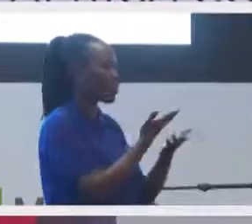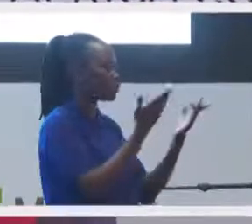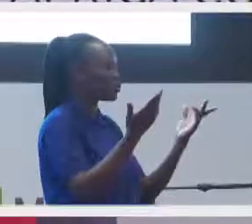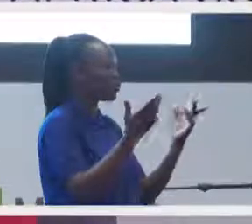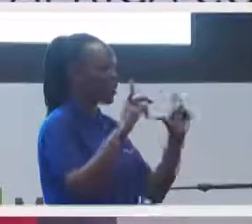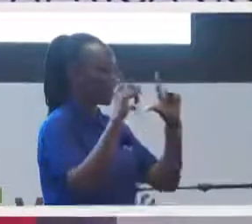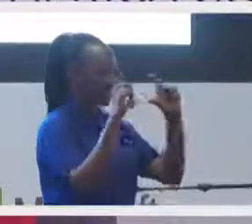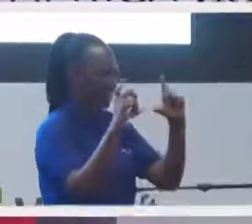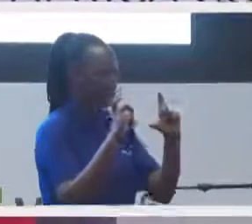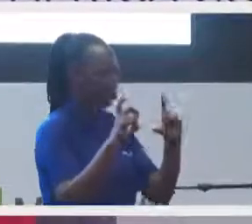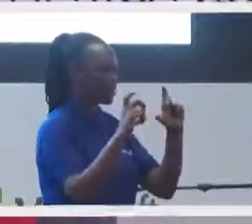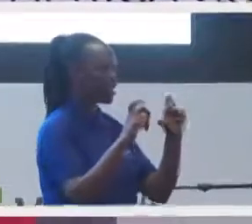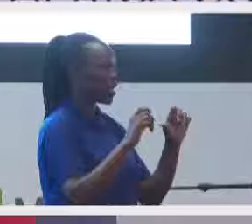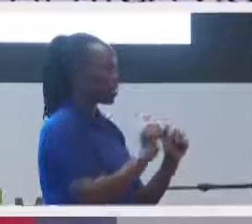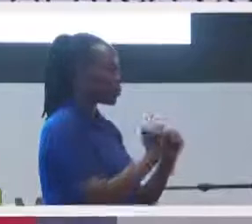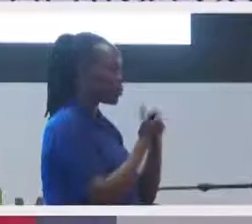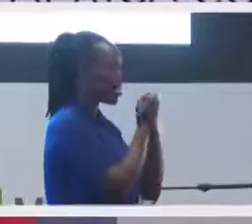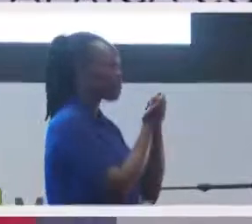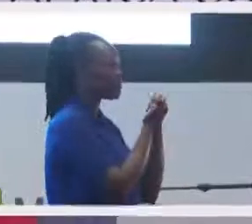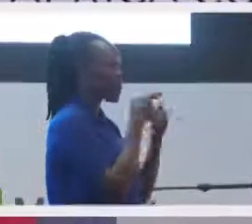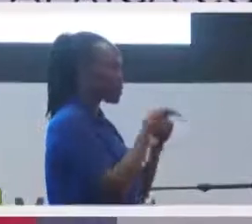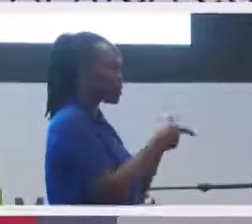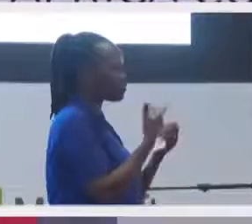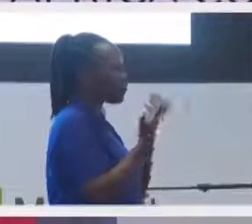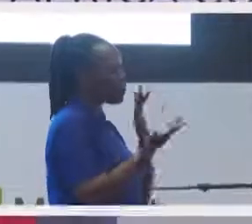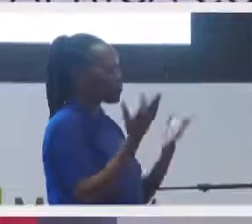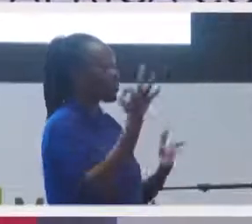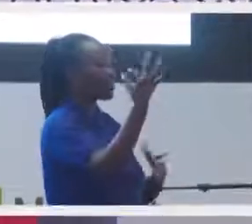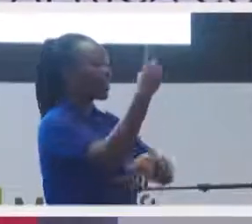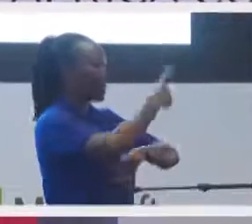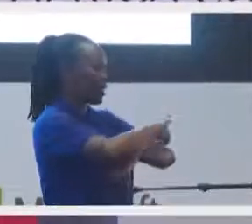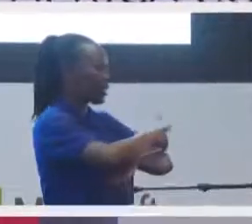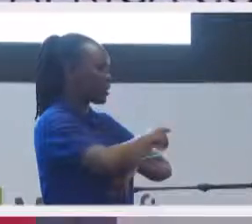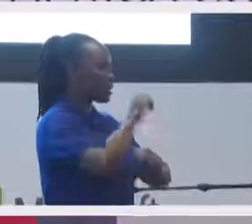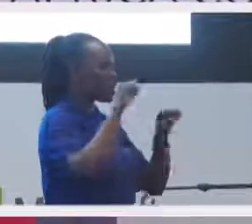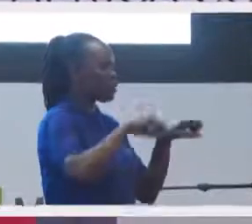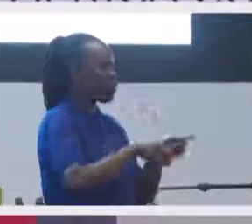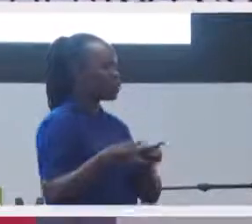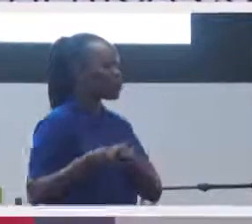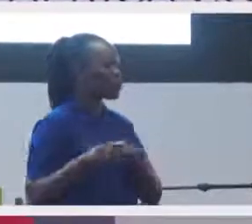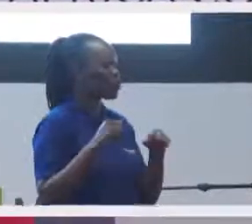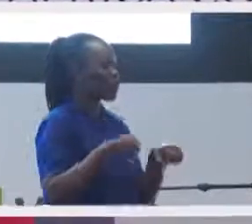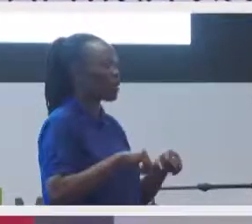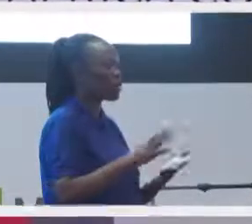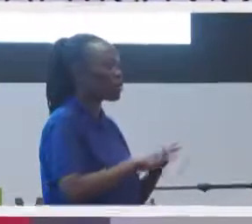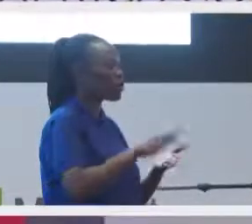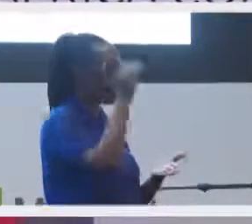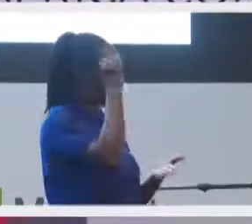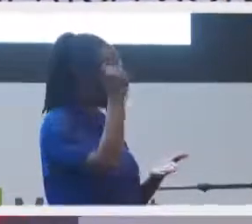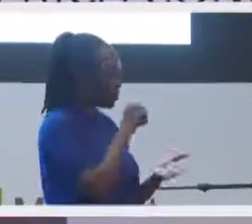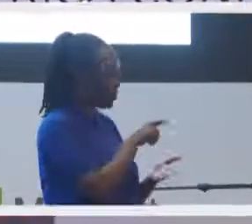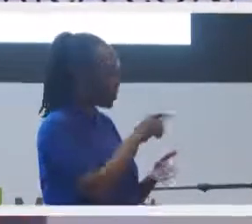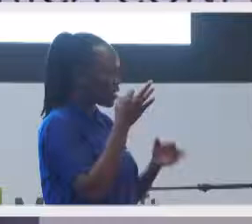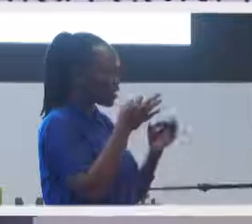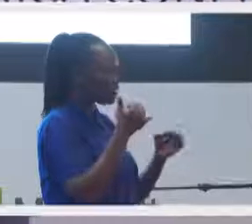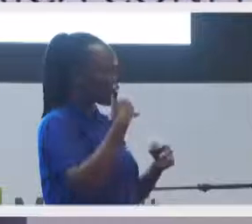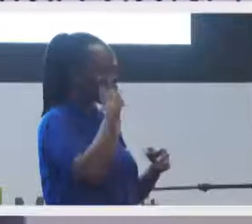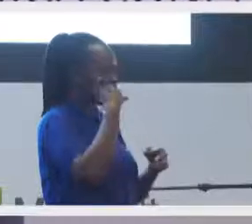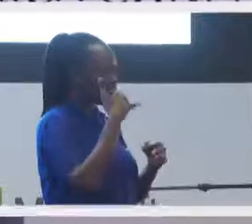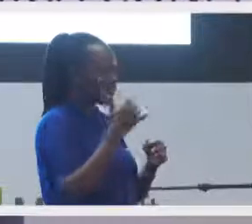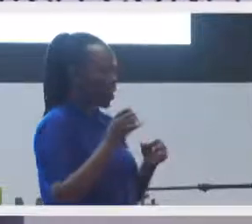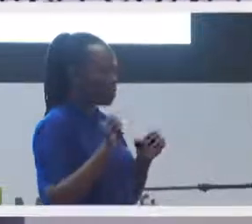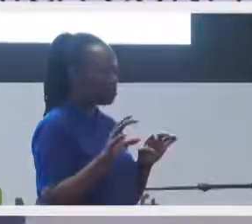can even save your transcript for 3 days. And you can even get alerts, like the phone vibrating, when someone says your name.